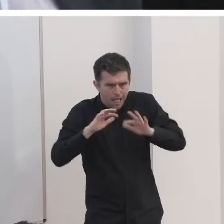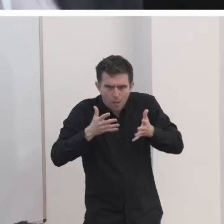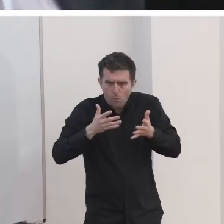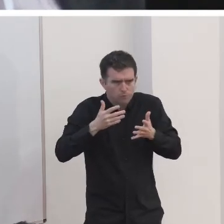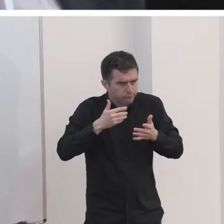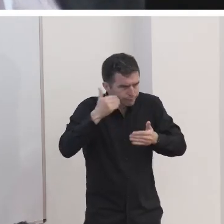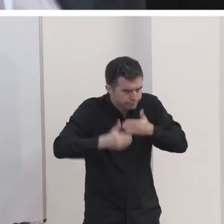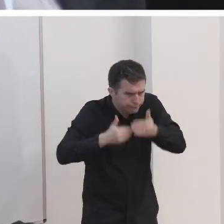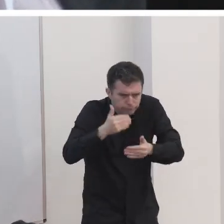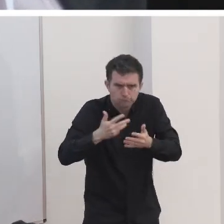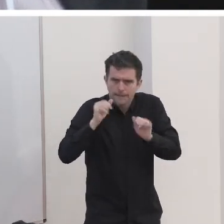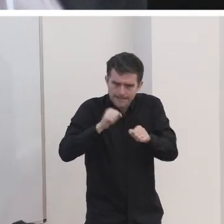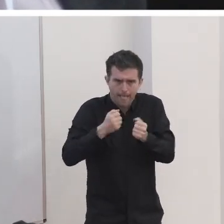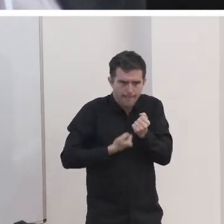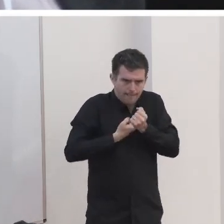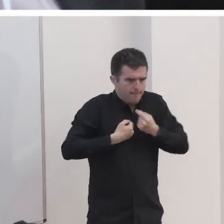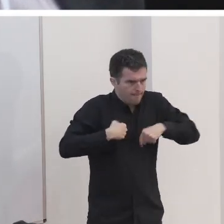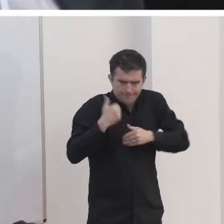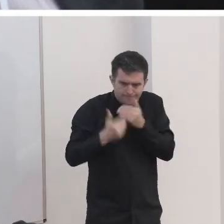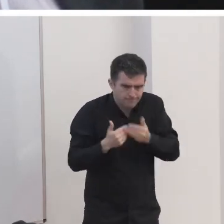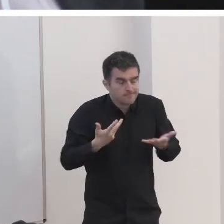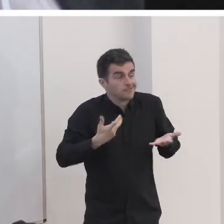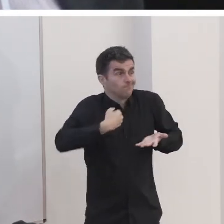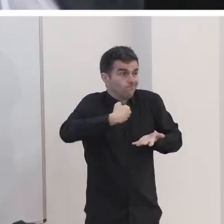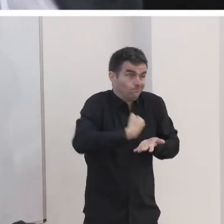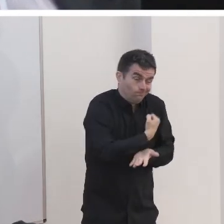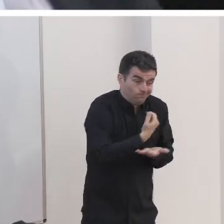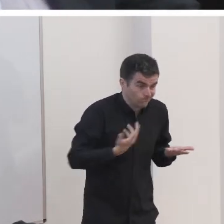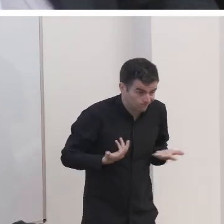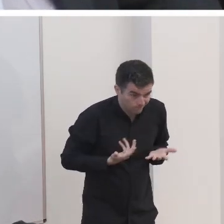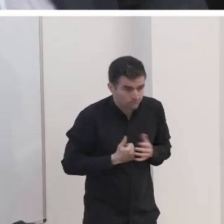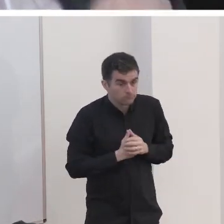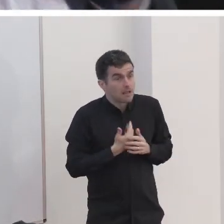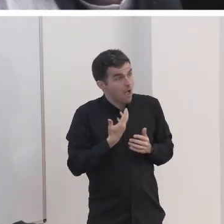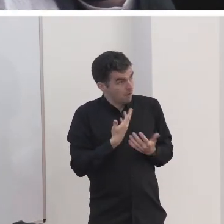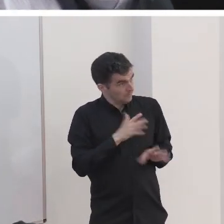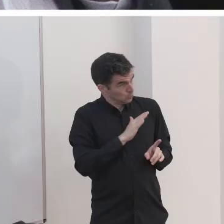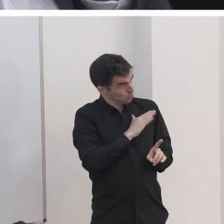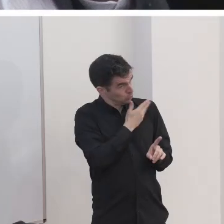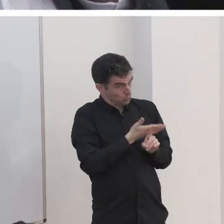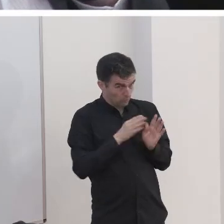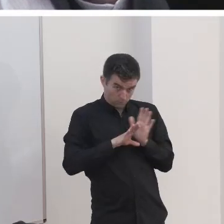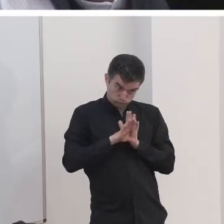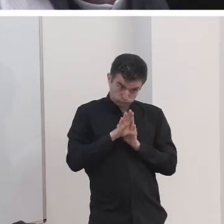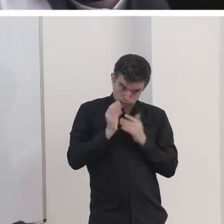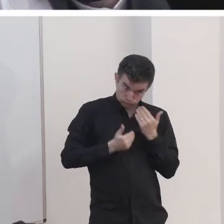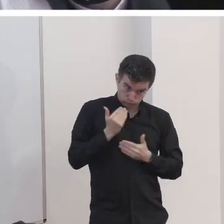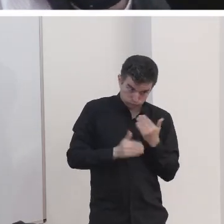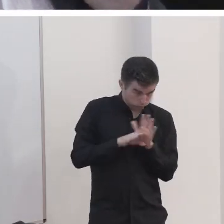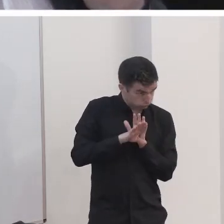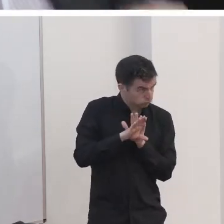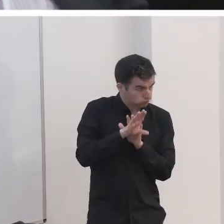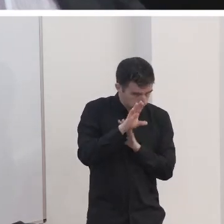the courts. Of course, we have sign language interpreters now in some of our courts and